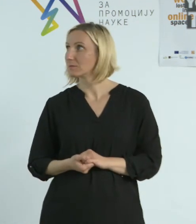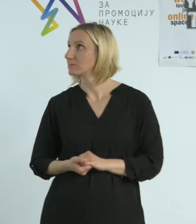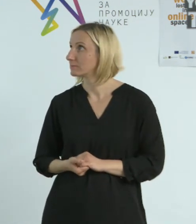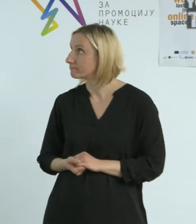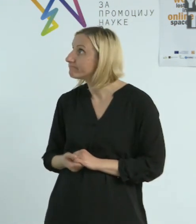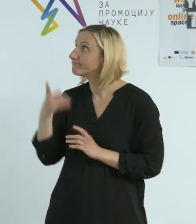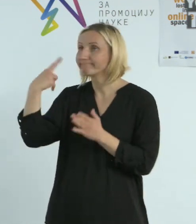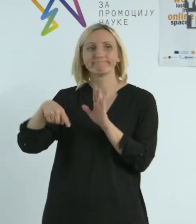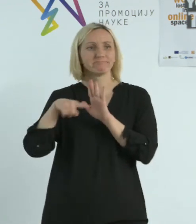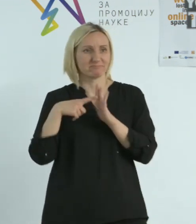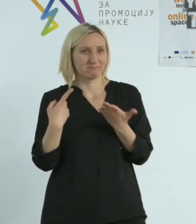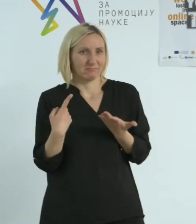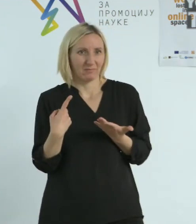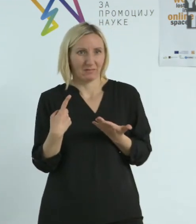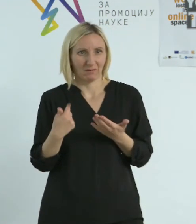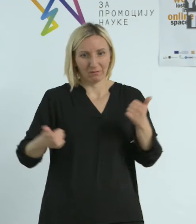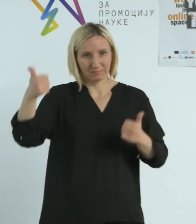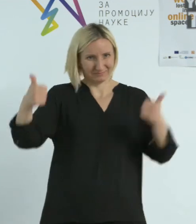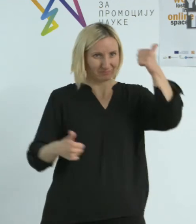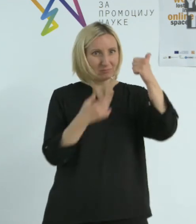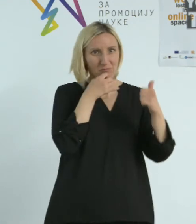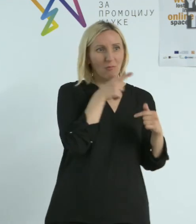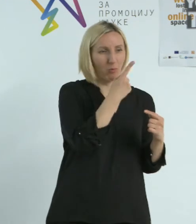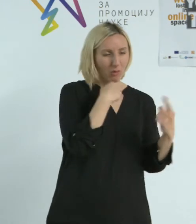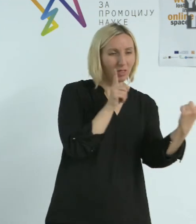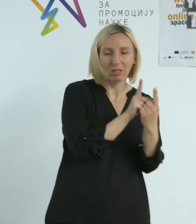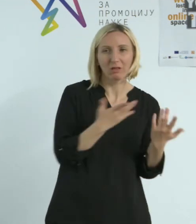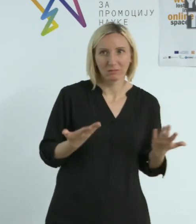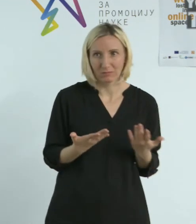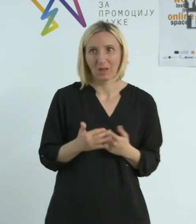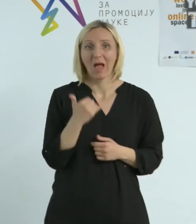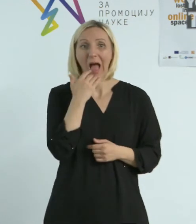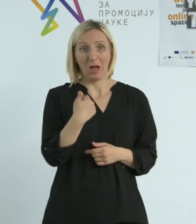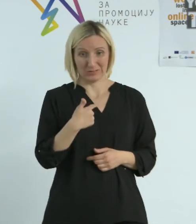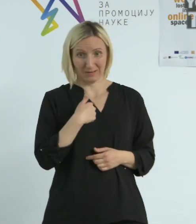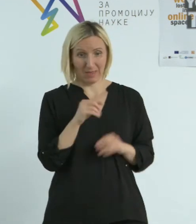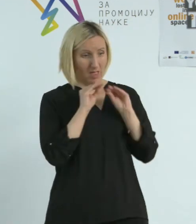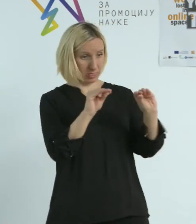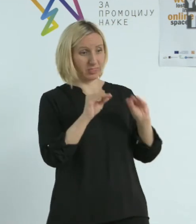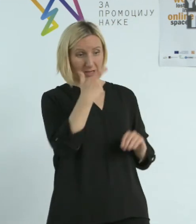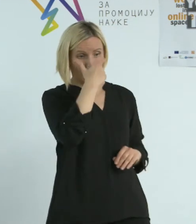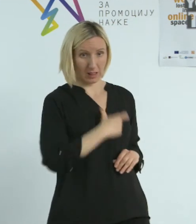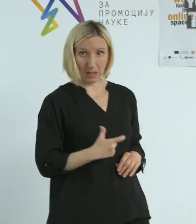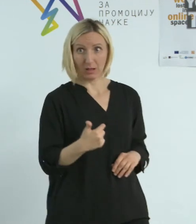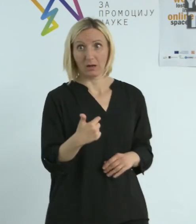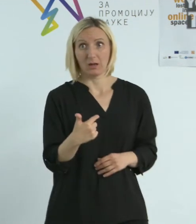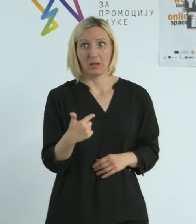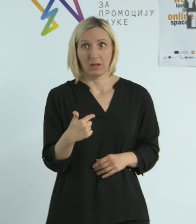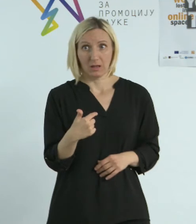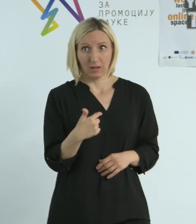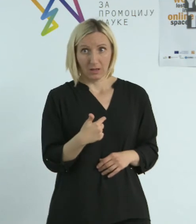disadvantages, of course, what haven't been mentioned today. For example, if I'm a trainer and I do with